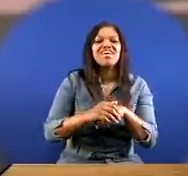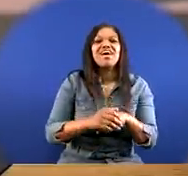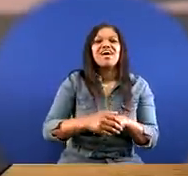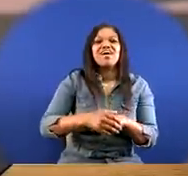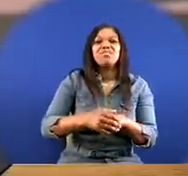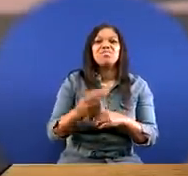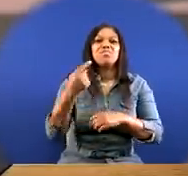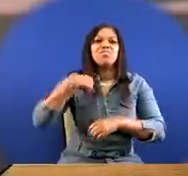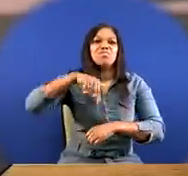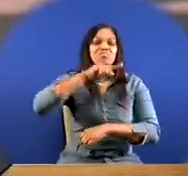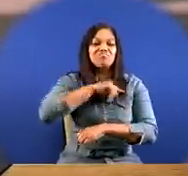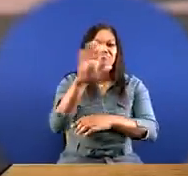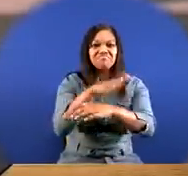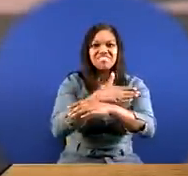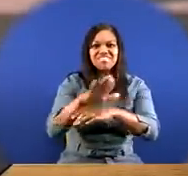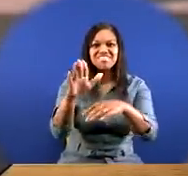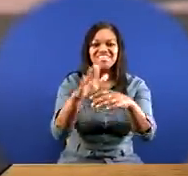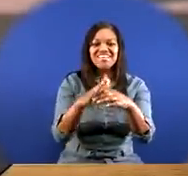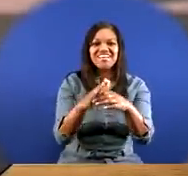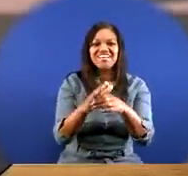Journey."